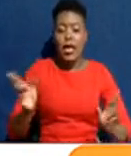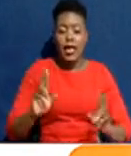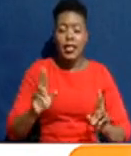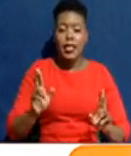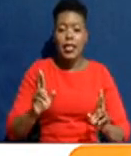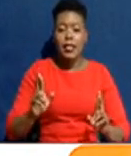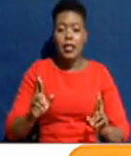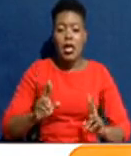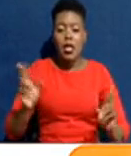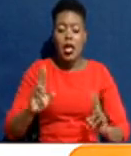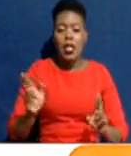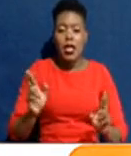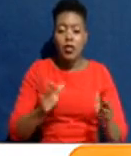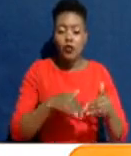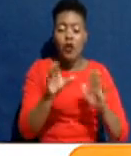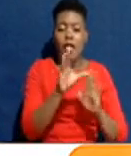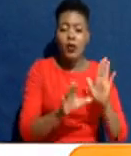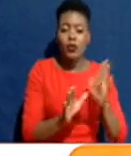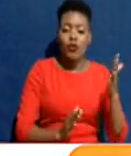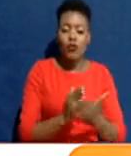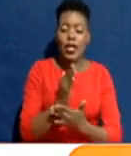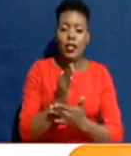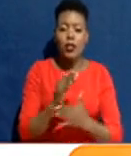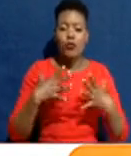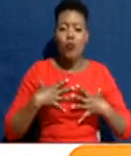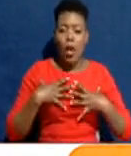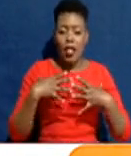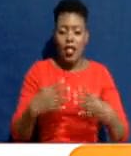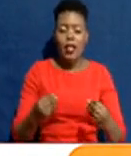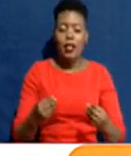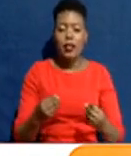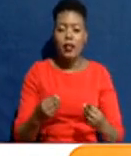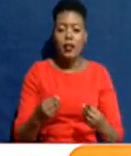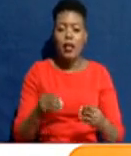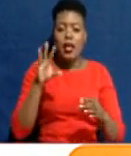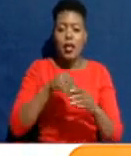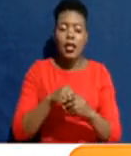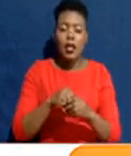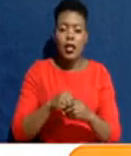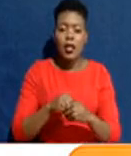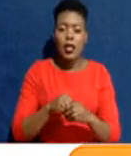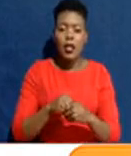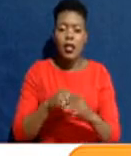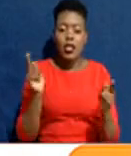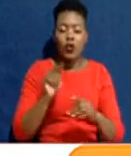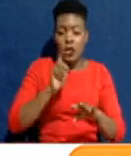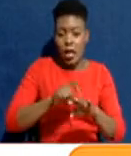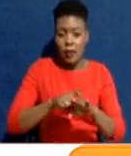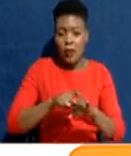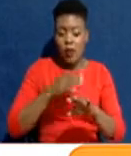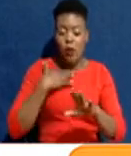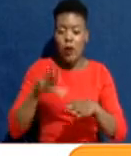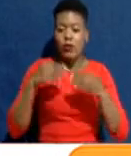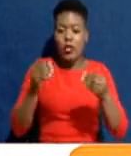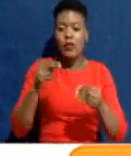to realize the constitutional right to health in the shortest time period by delivering a